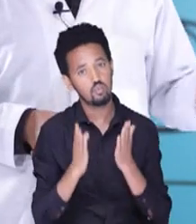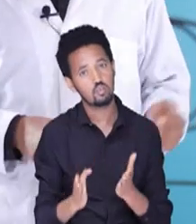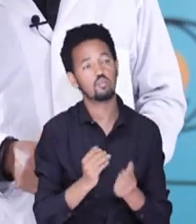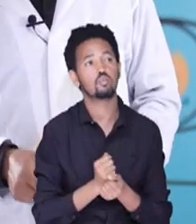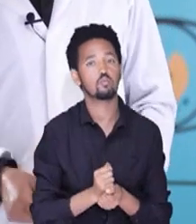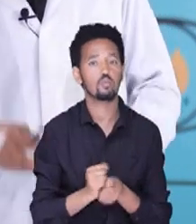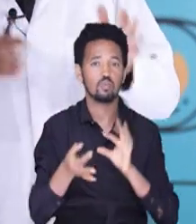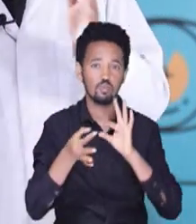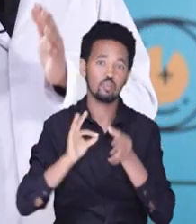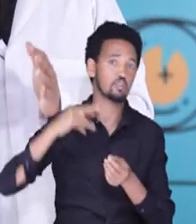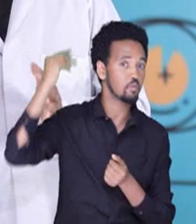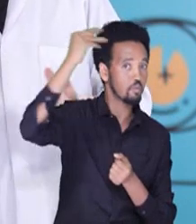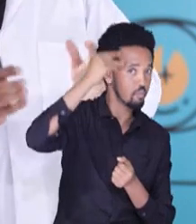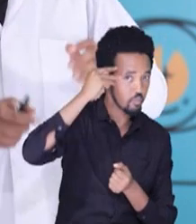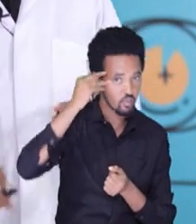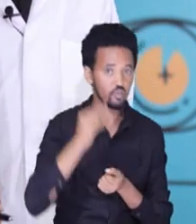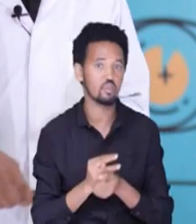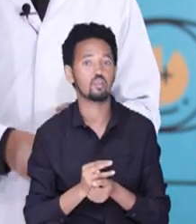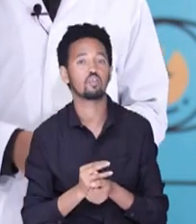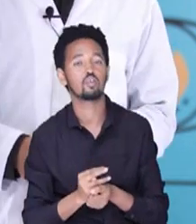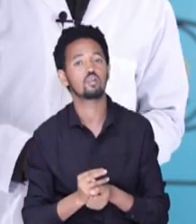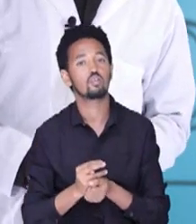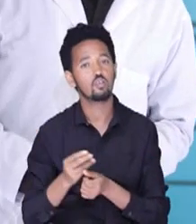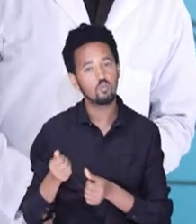and his minister, it related with